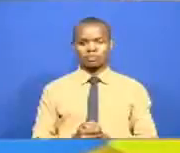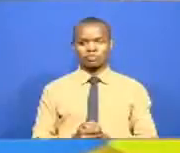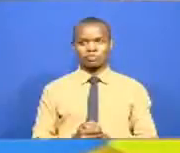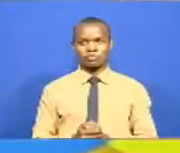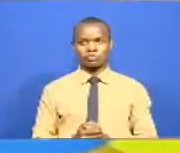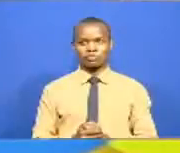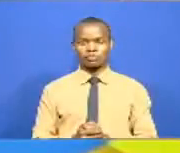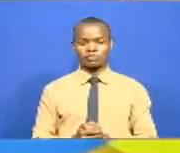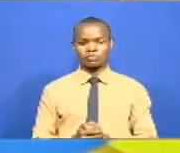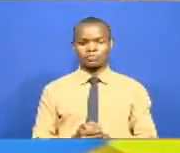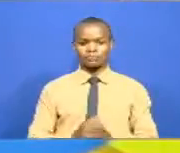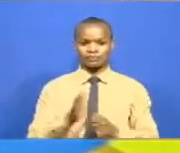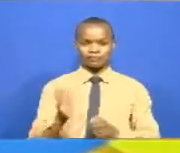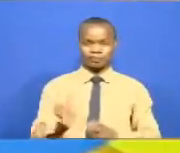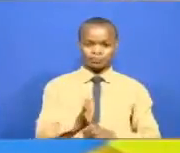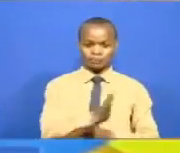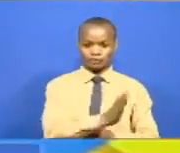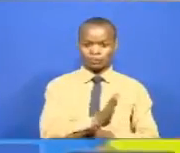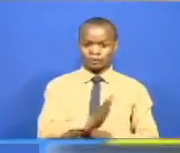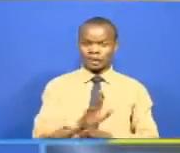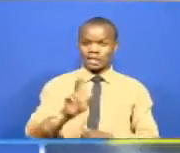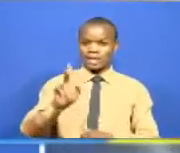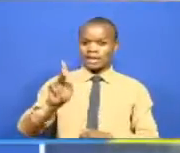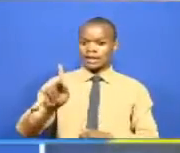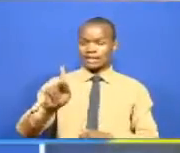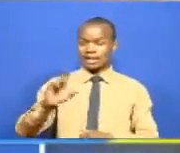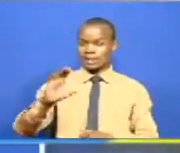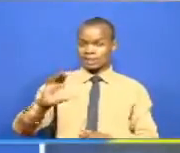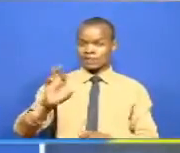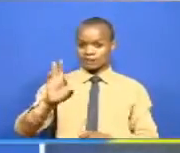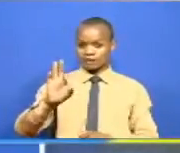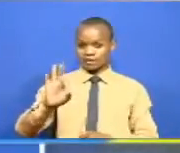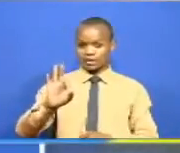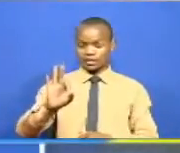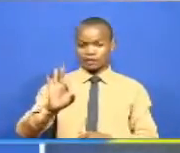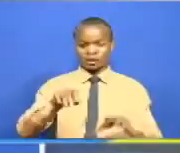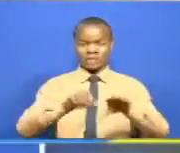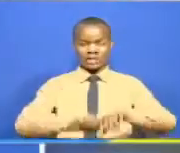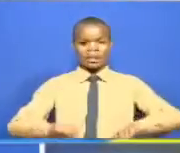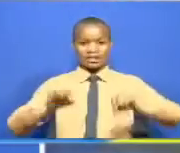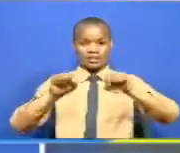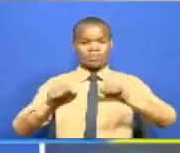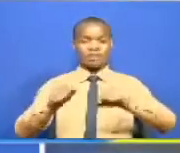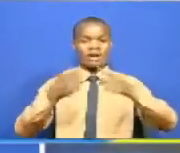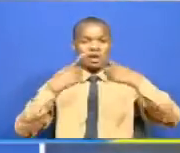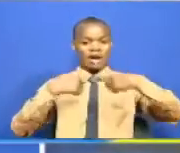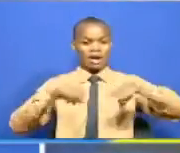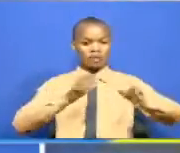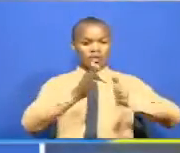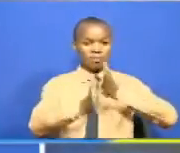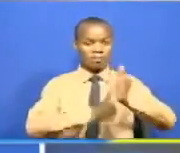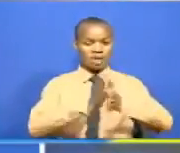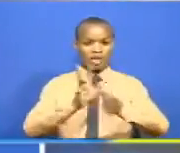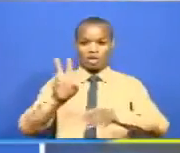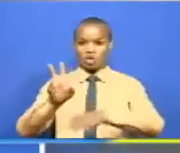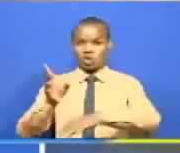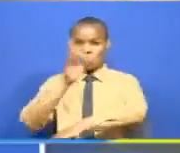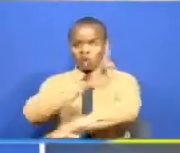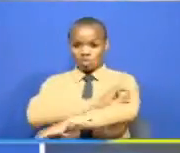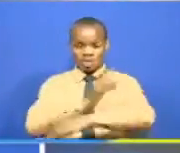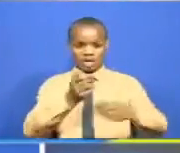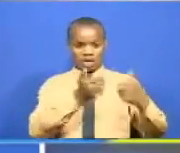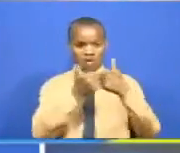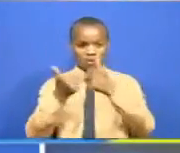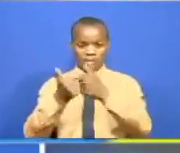Now, the Kenya Chess Federation chairman, Bernard Wanjala, has announced plans of hosting a two-day championship this